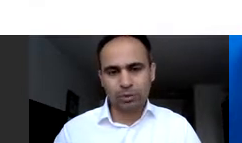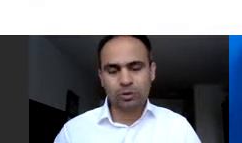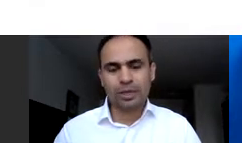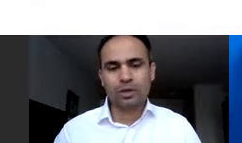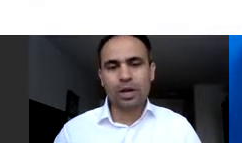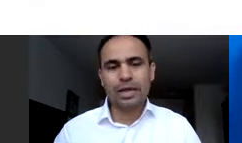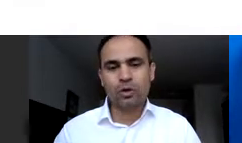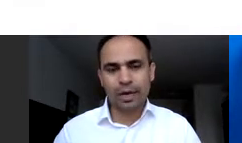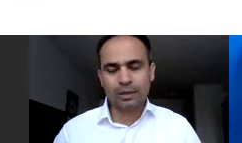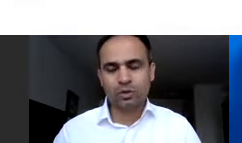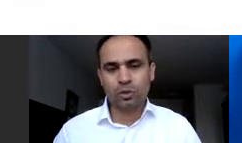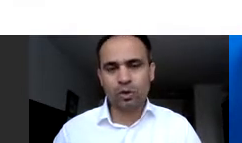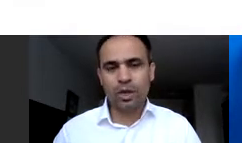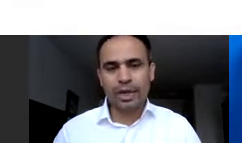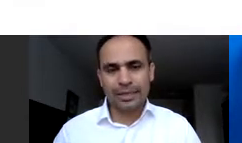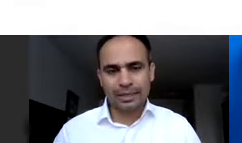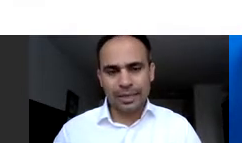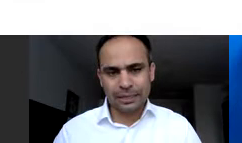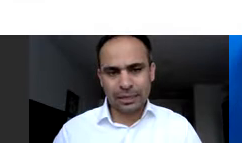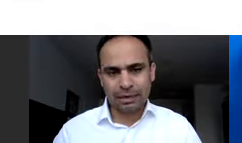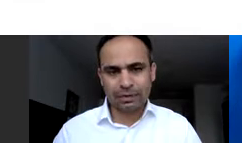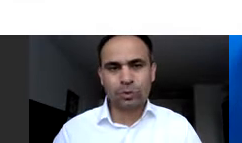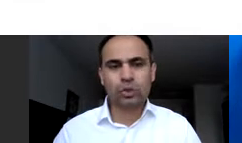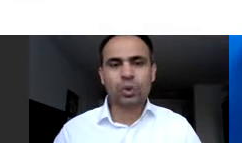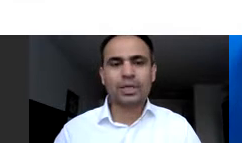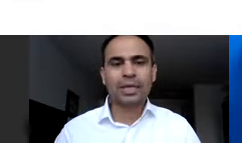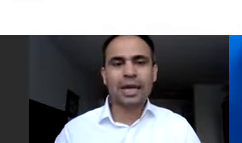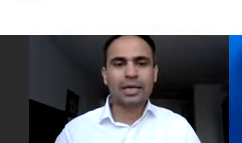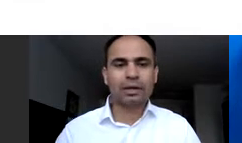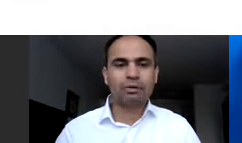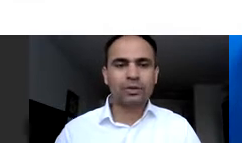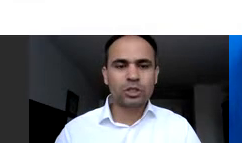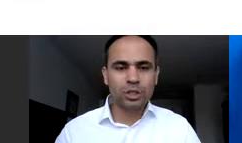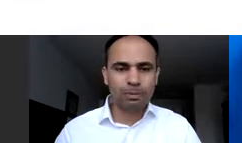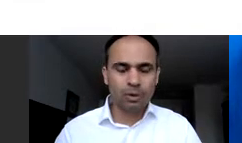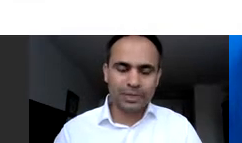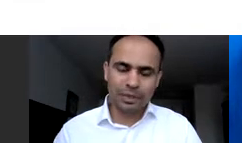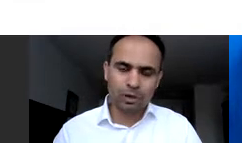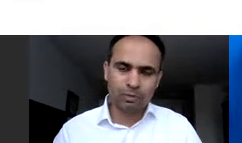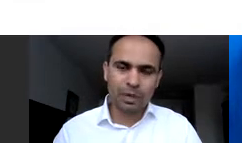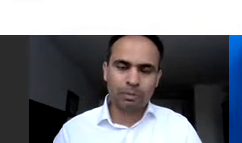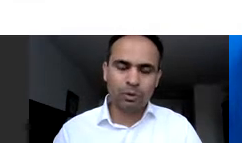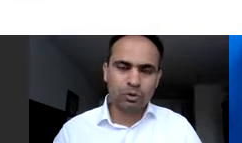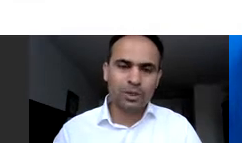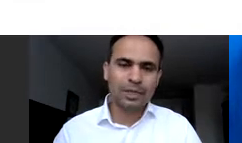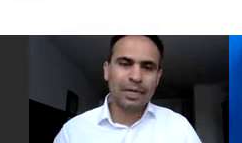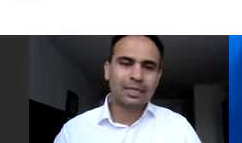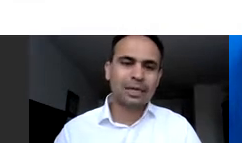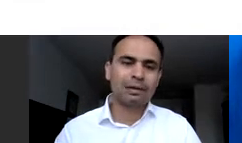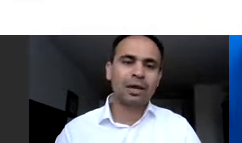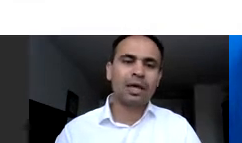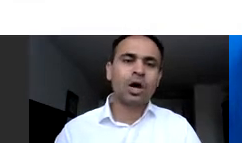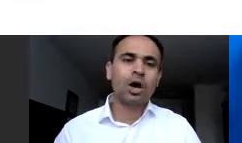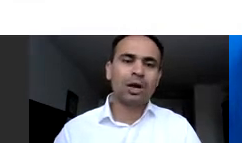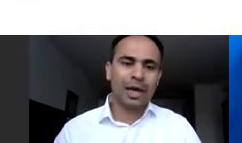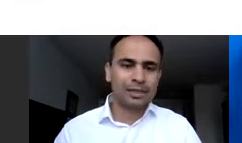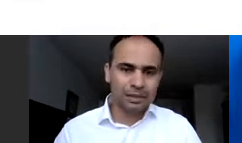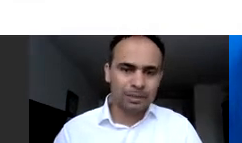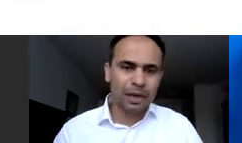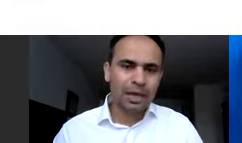and those that are in your control at the country level, to ensure that any kind of digital products that are being produced at the country